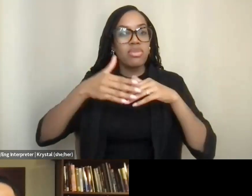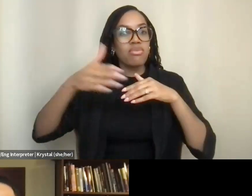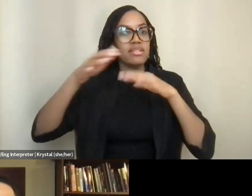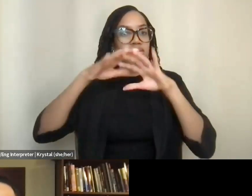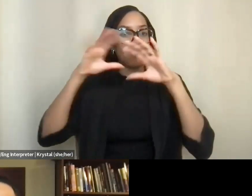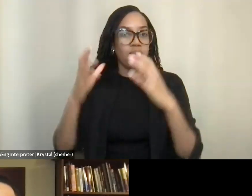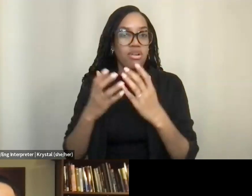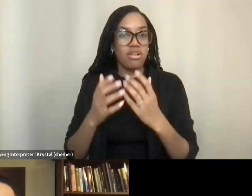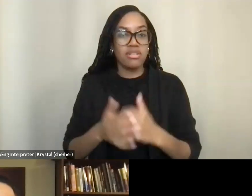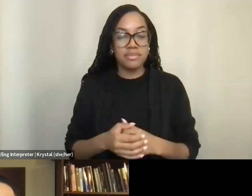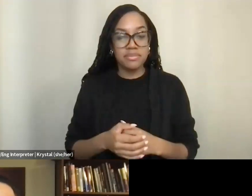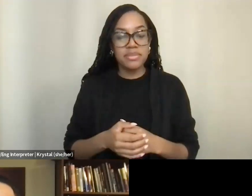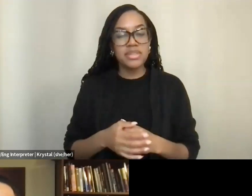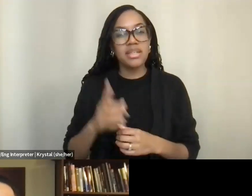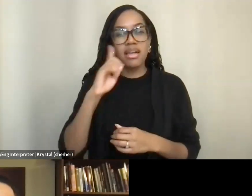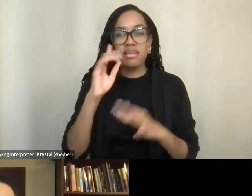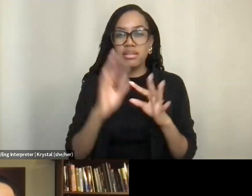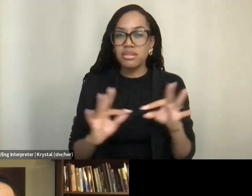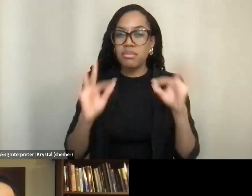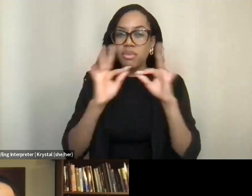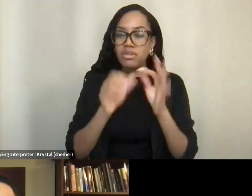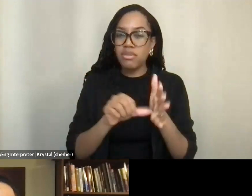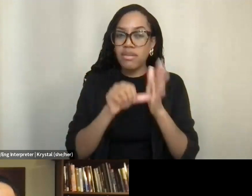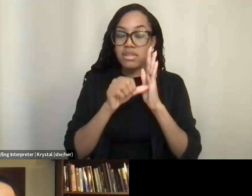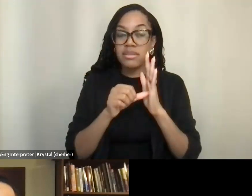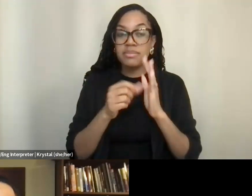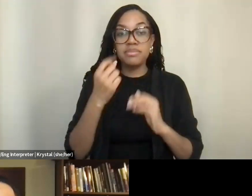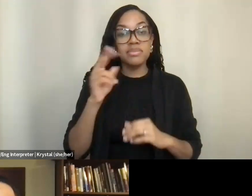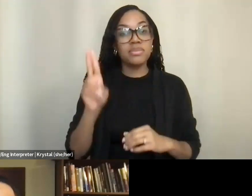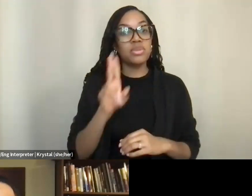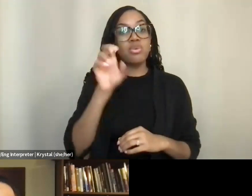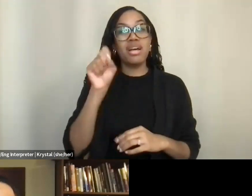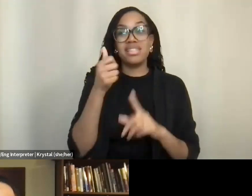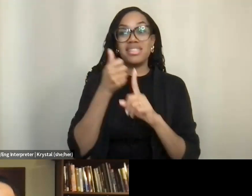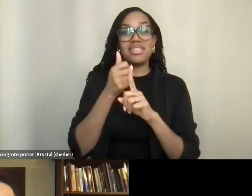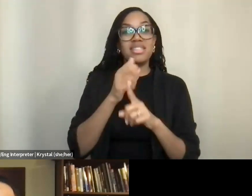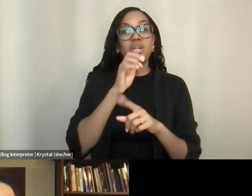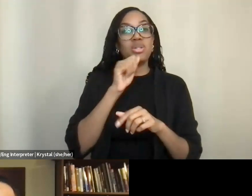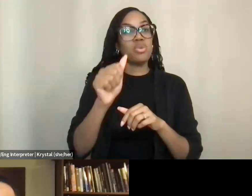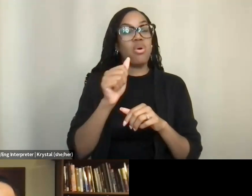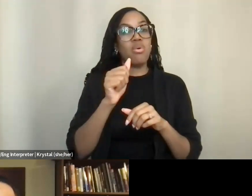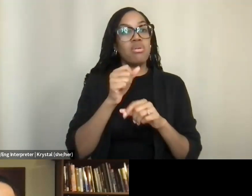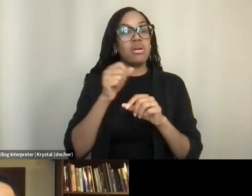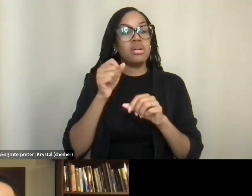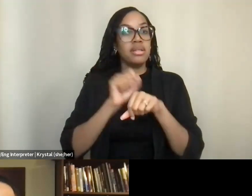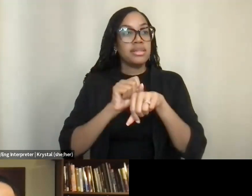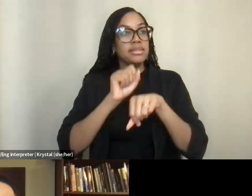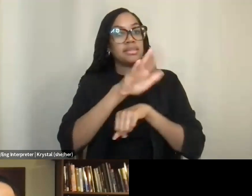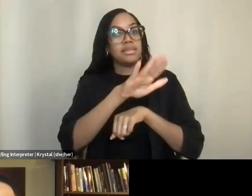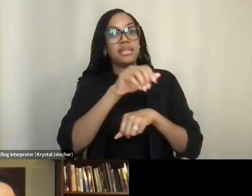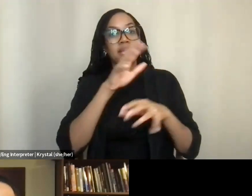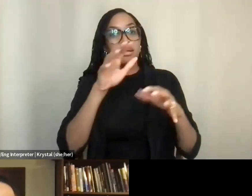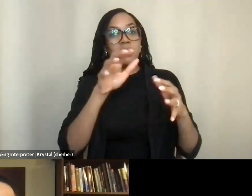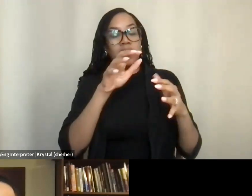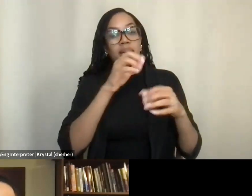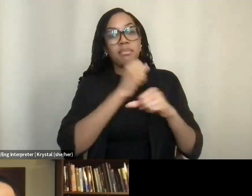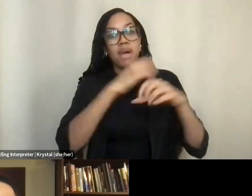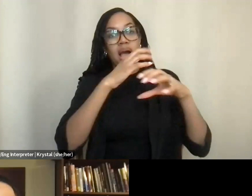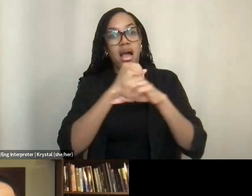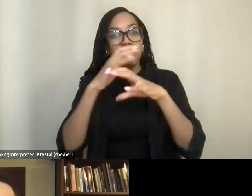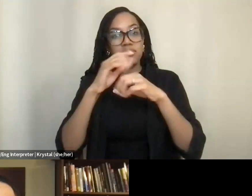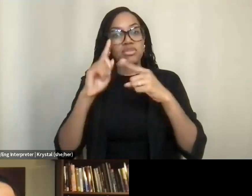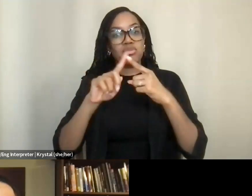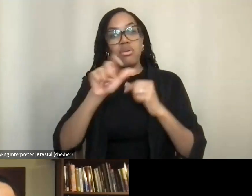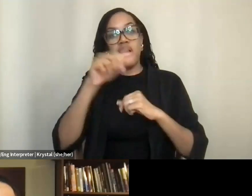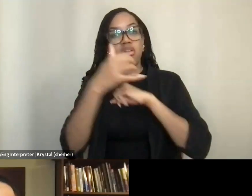that the United States does not bomb countries because they're inhabited by people of